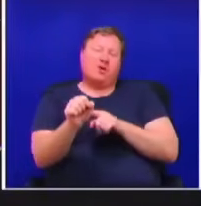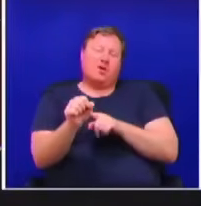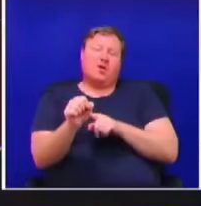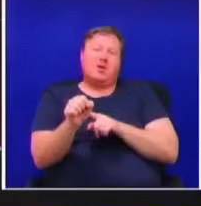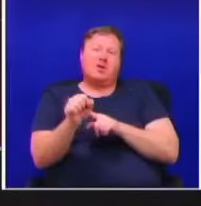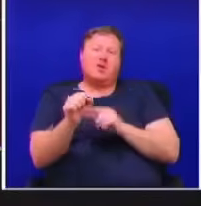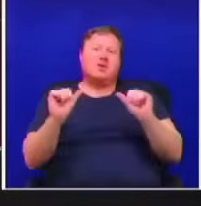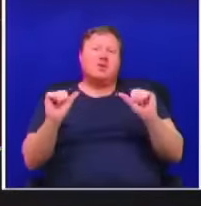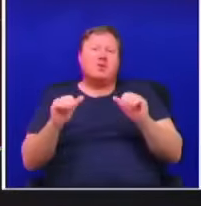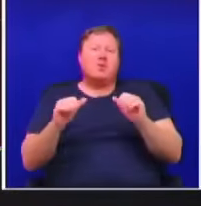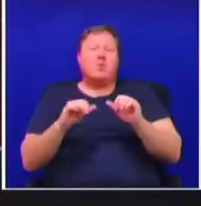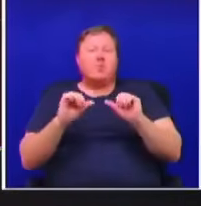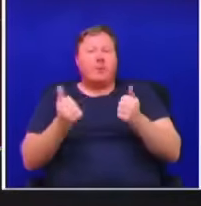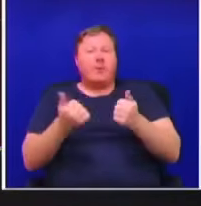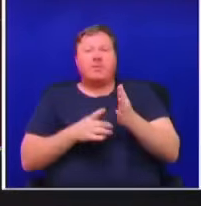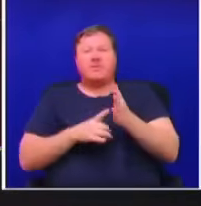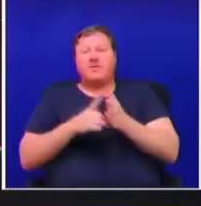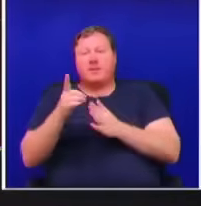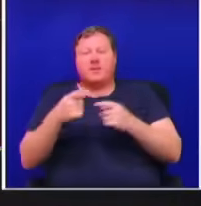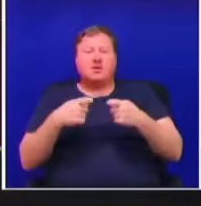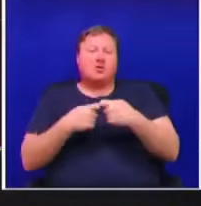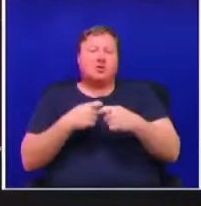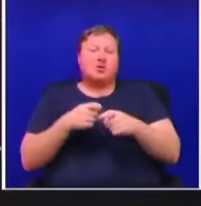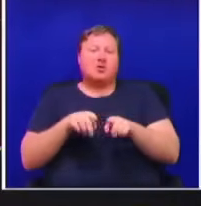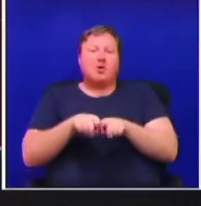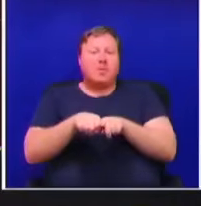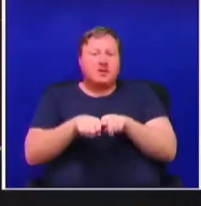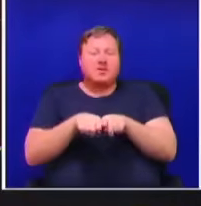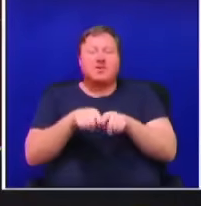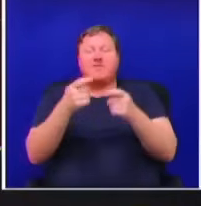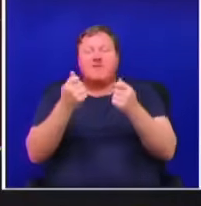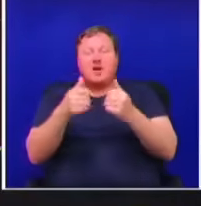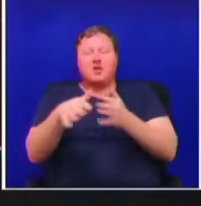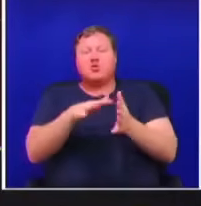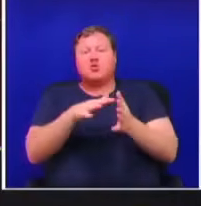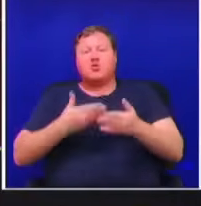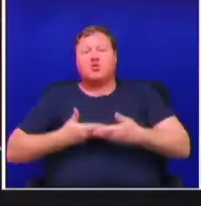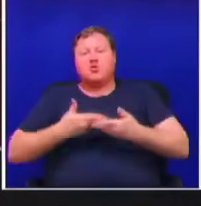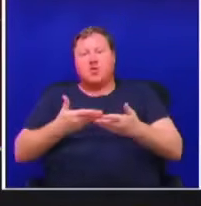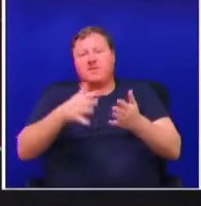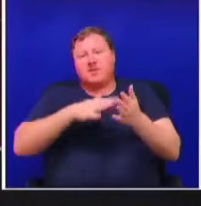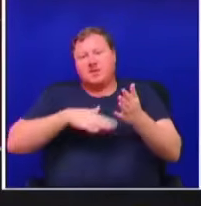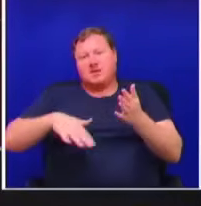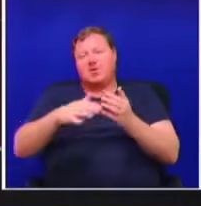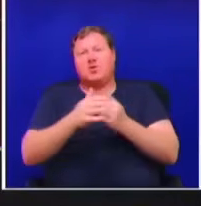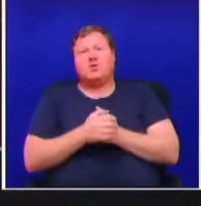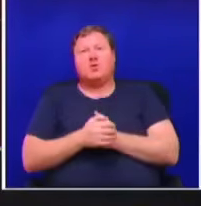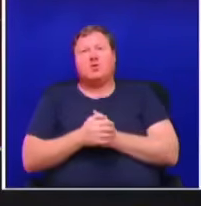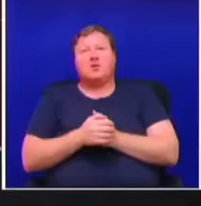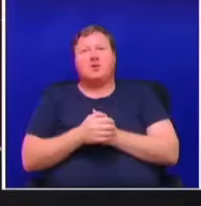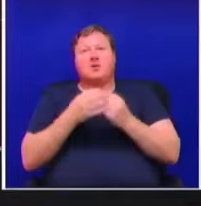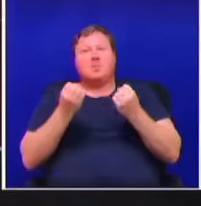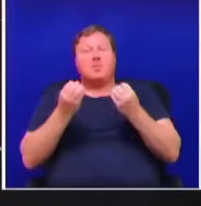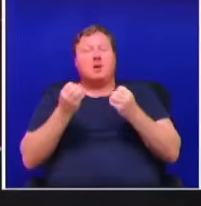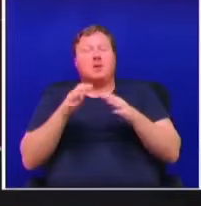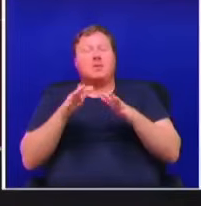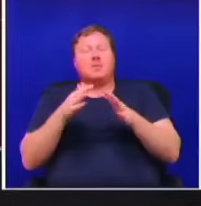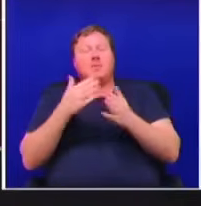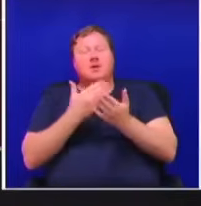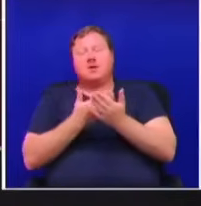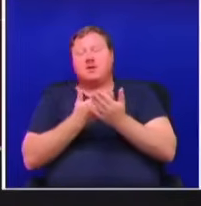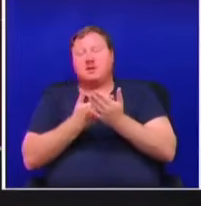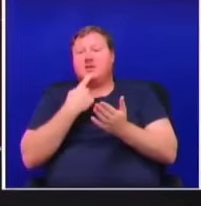and competitive financial services sector, and in fact, one can say almost second to